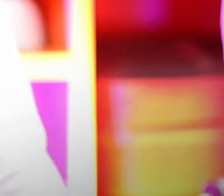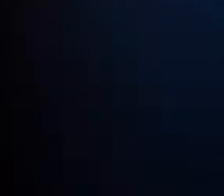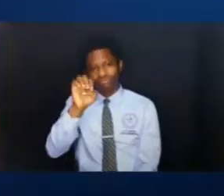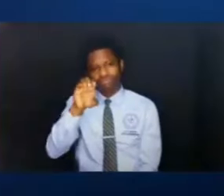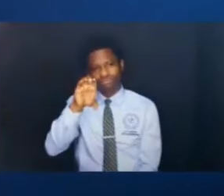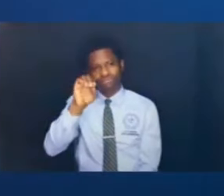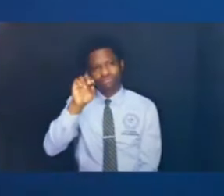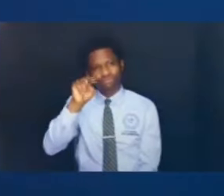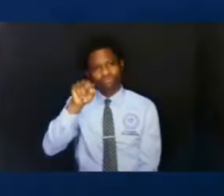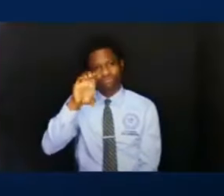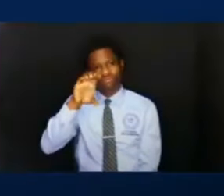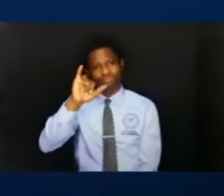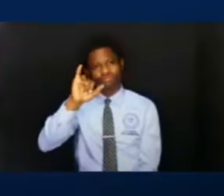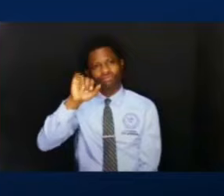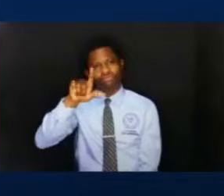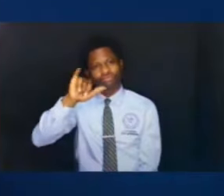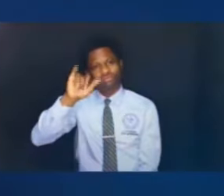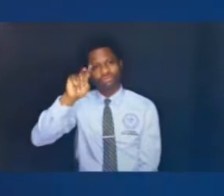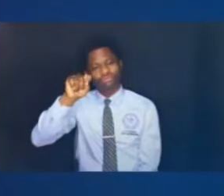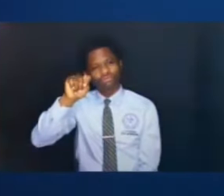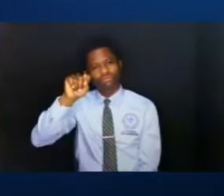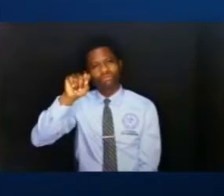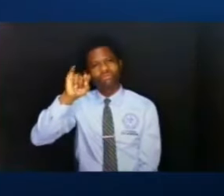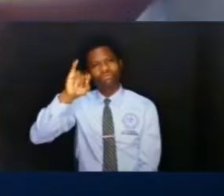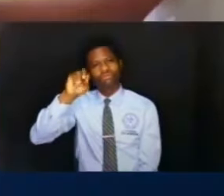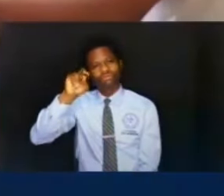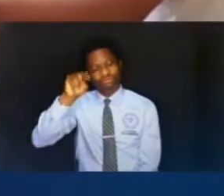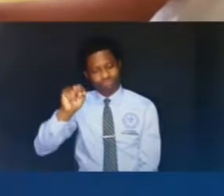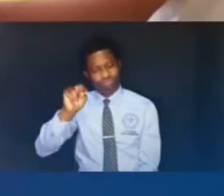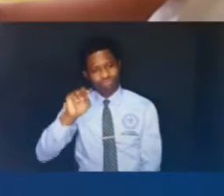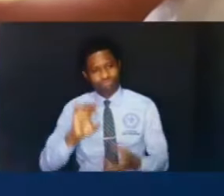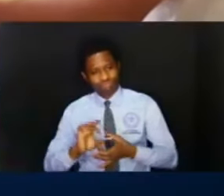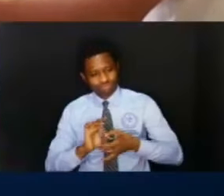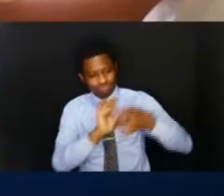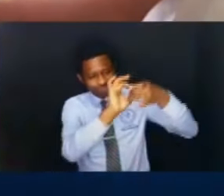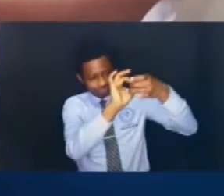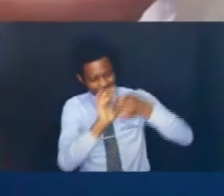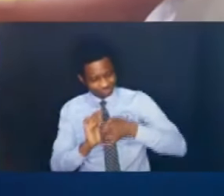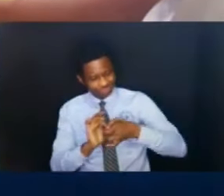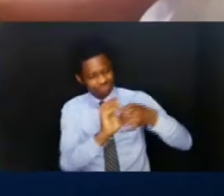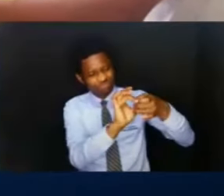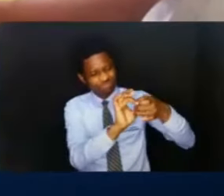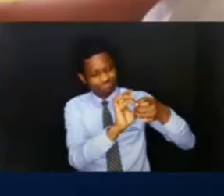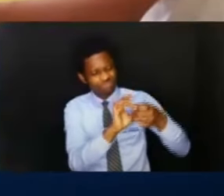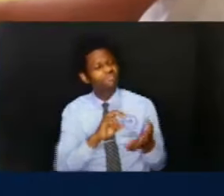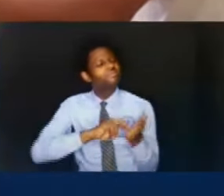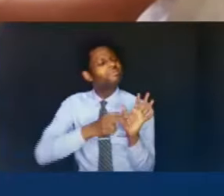Thank you. Reconciliation. Bringing into agreement or harmony.